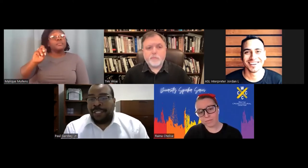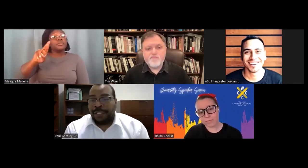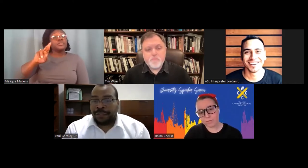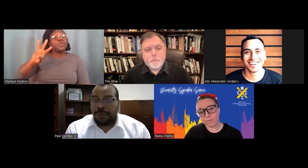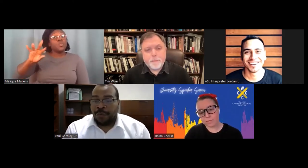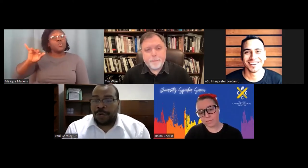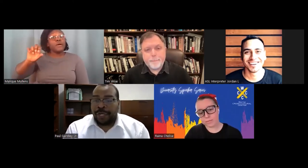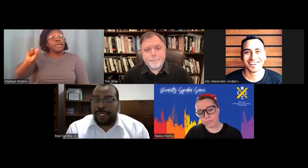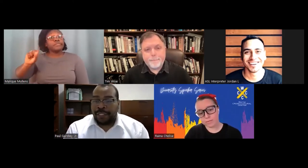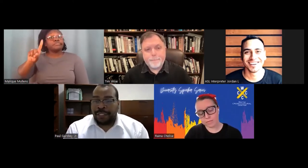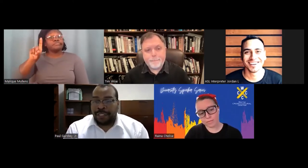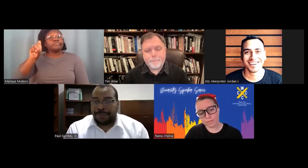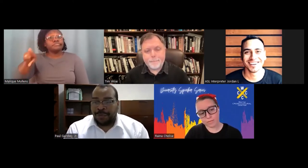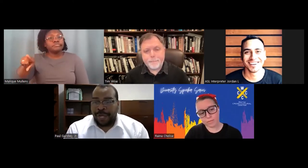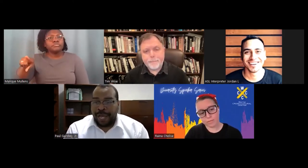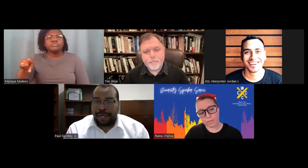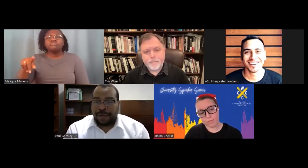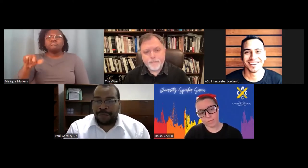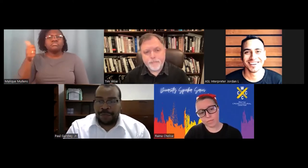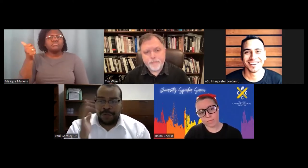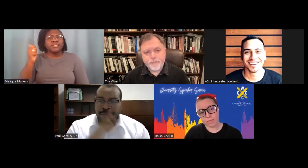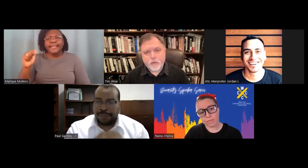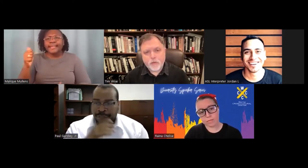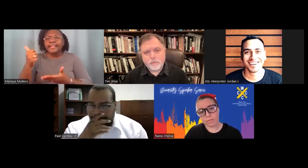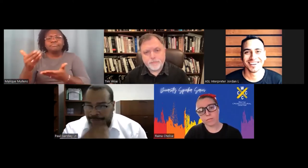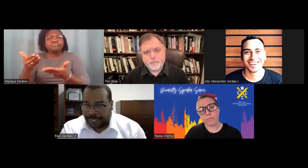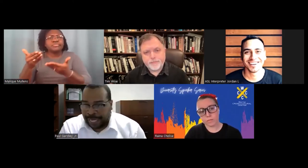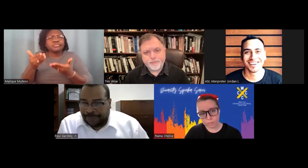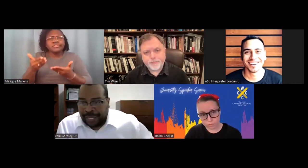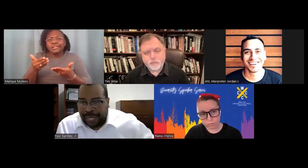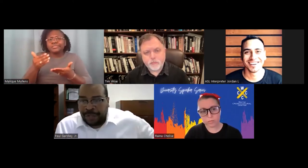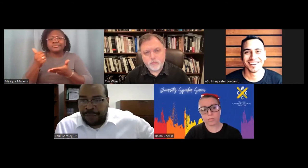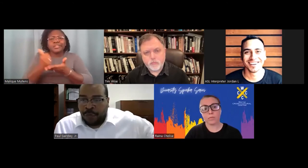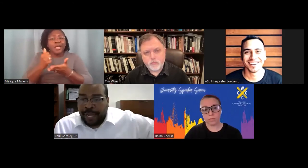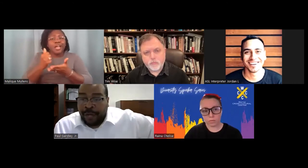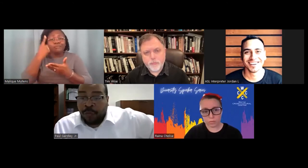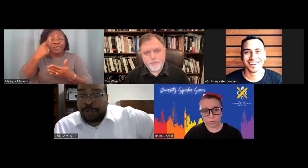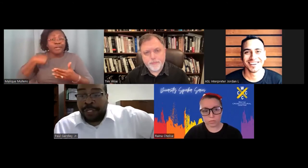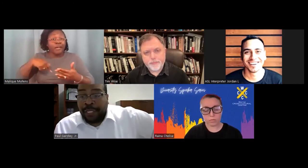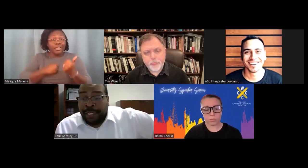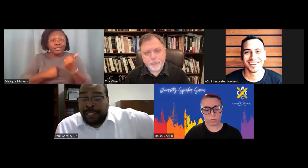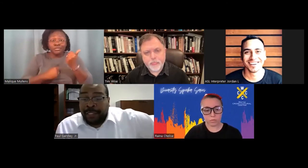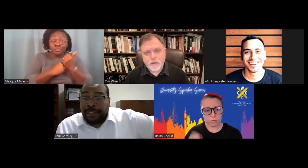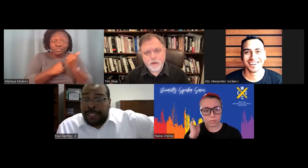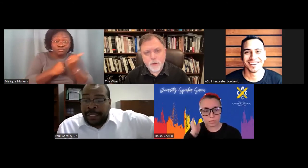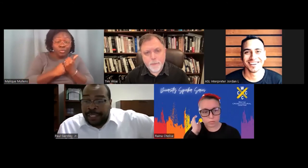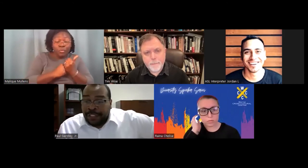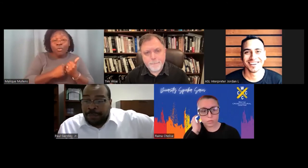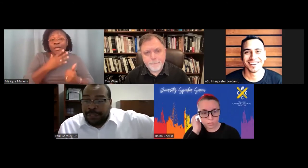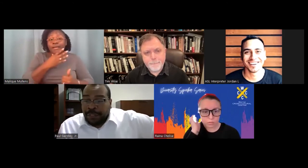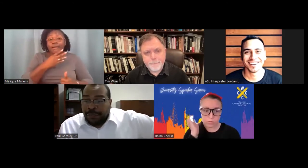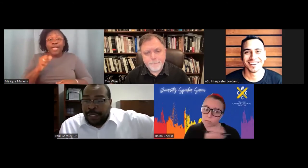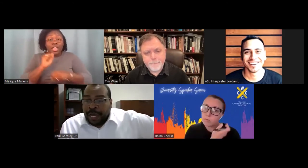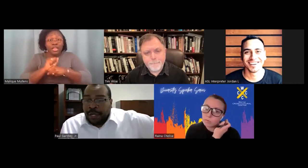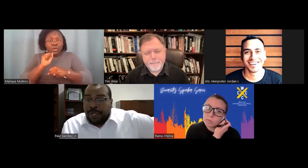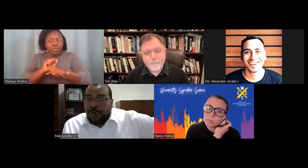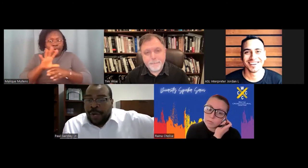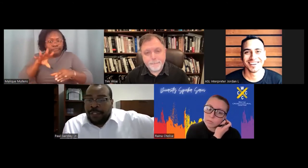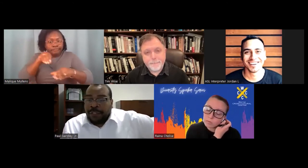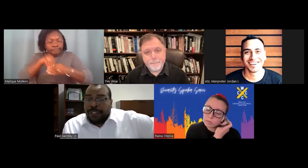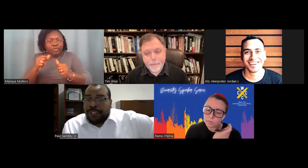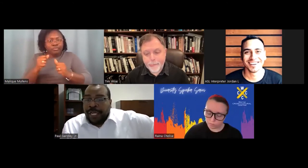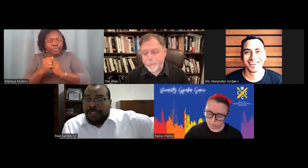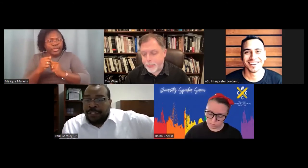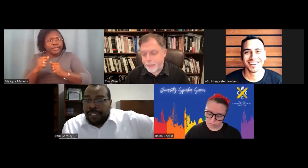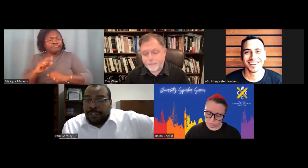question is, what are any tips you have for those of us advocating for and working in specific concrete